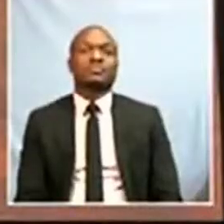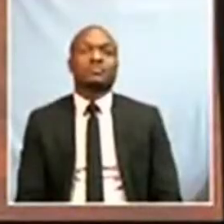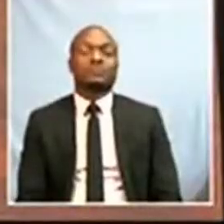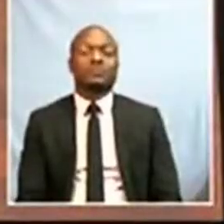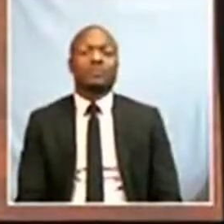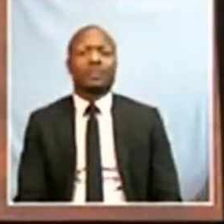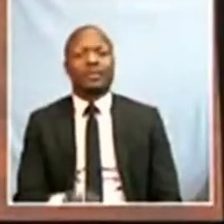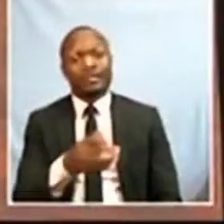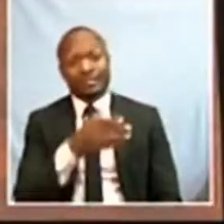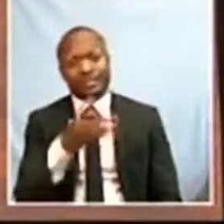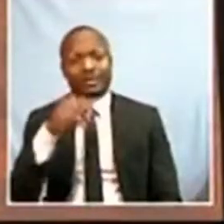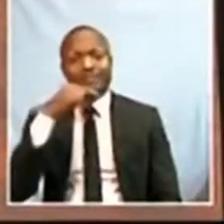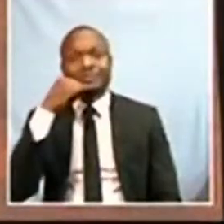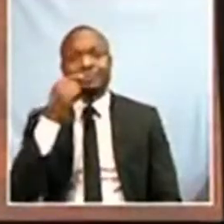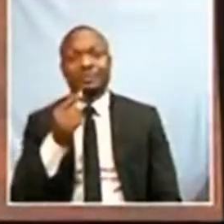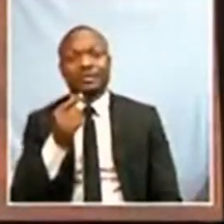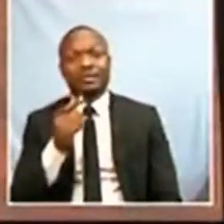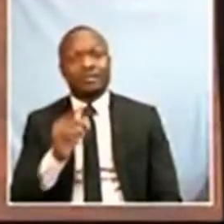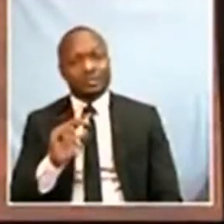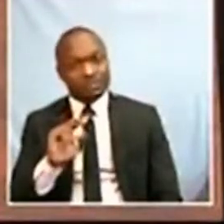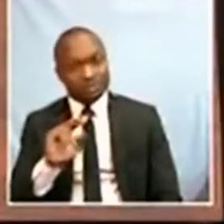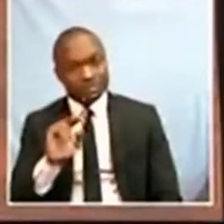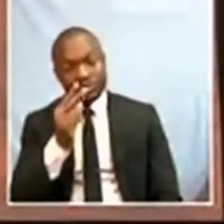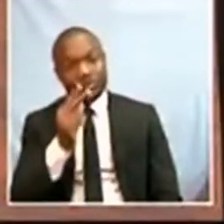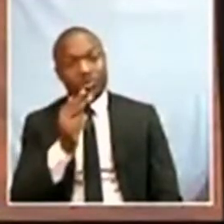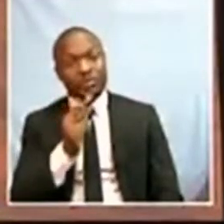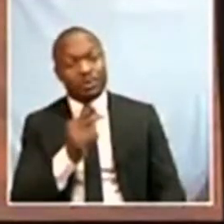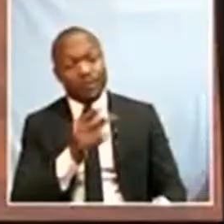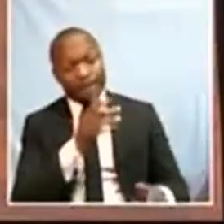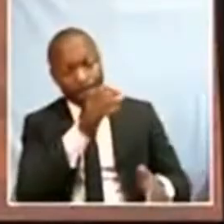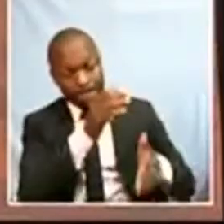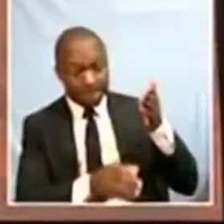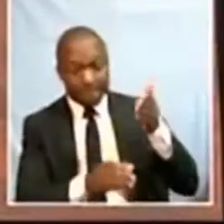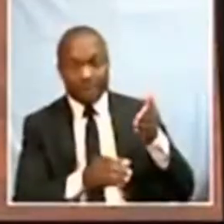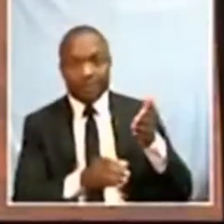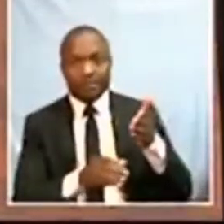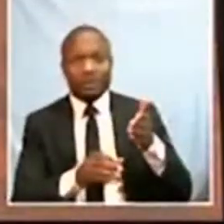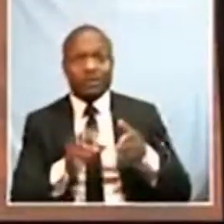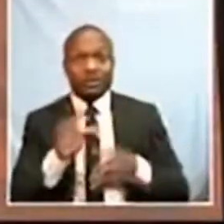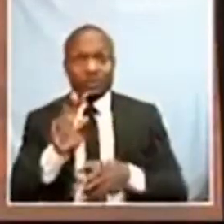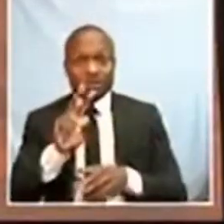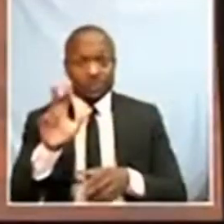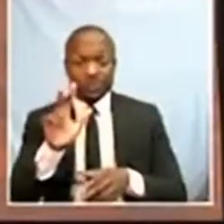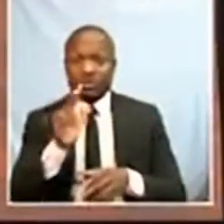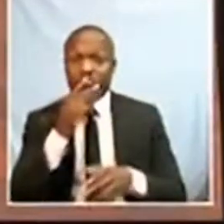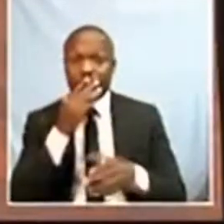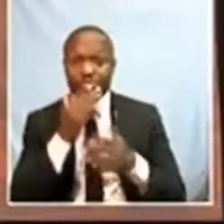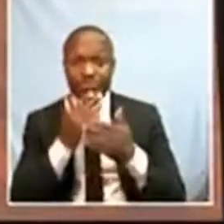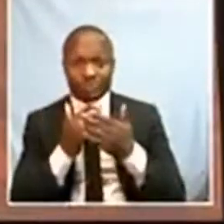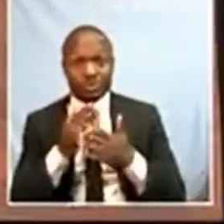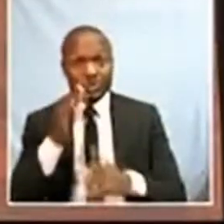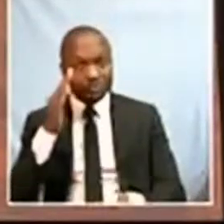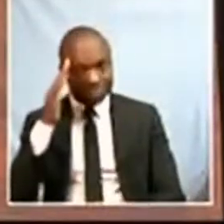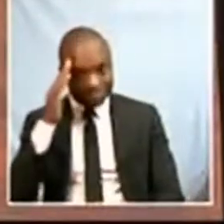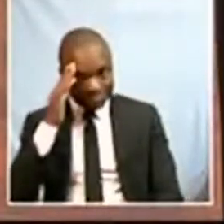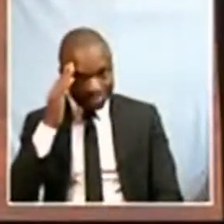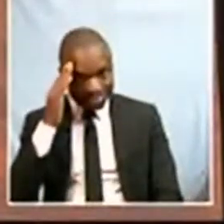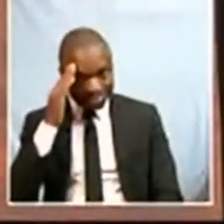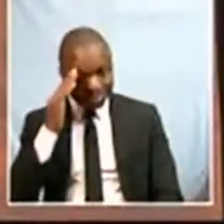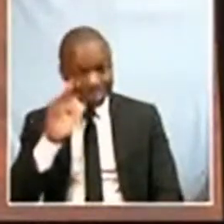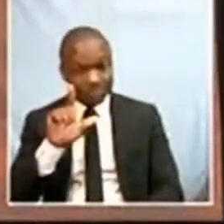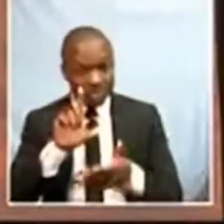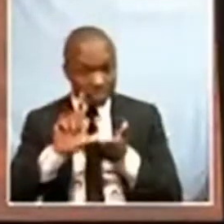they are saying in the second paragraph on page 23, it is, however, worth noting that